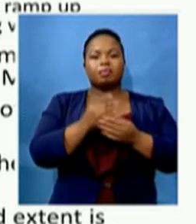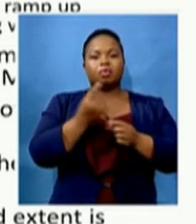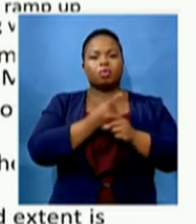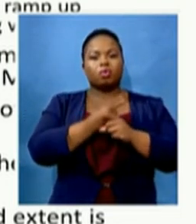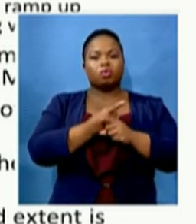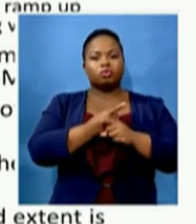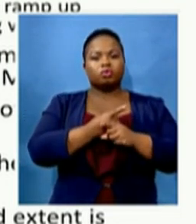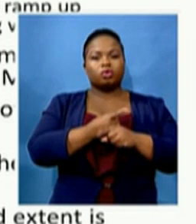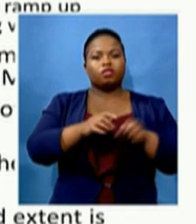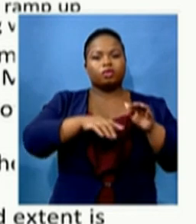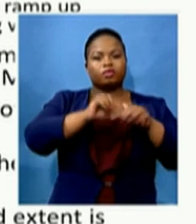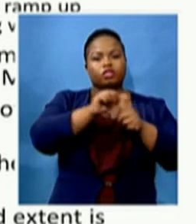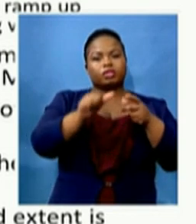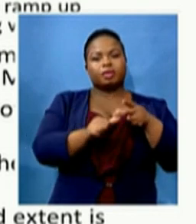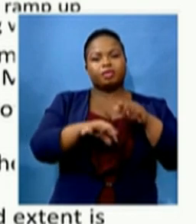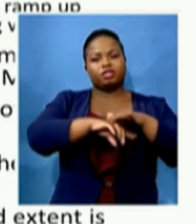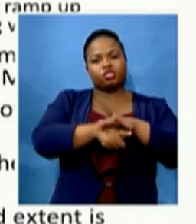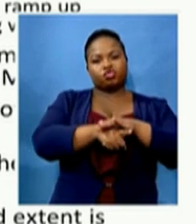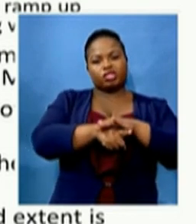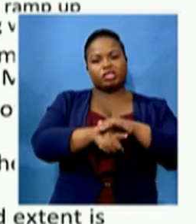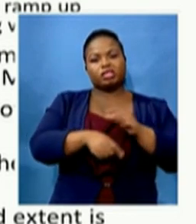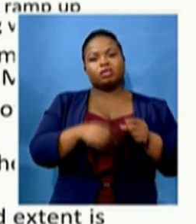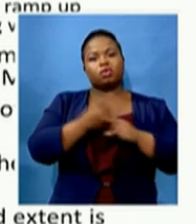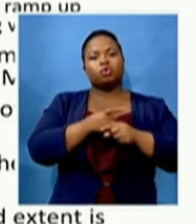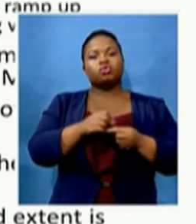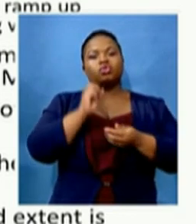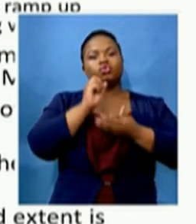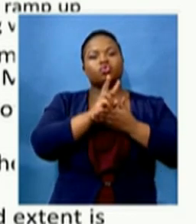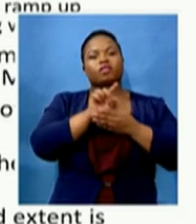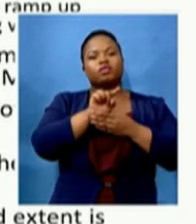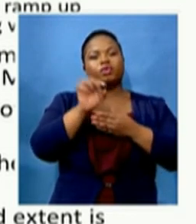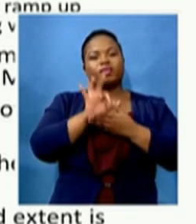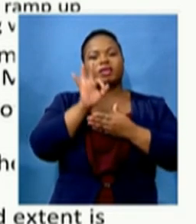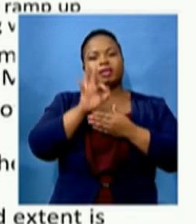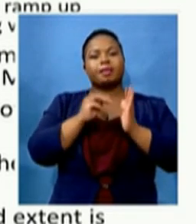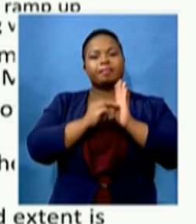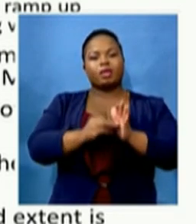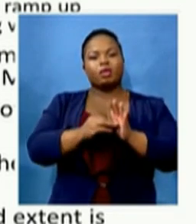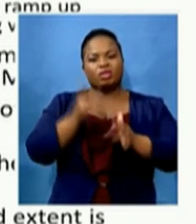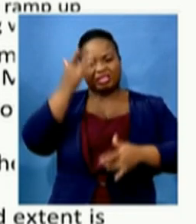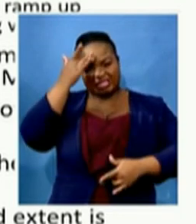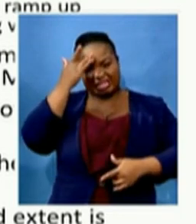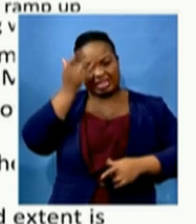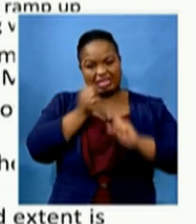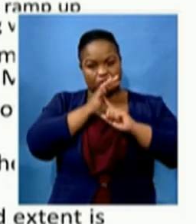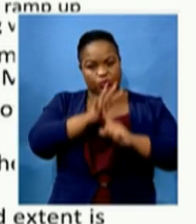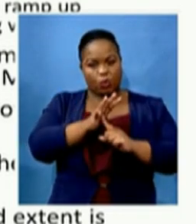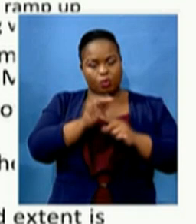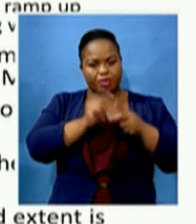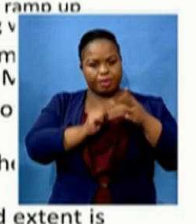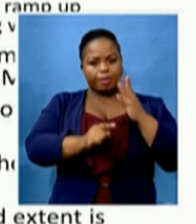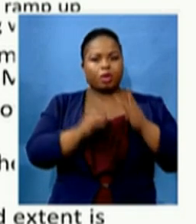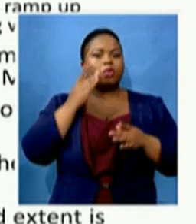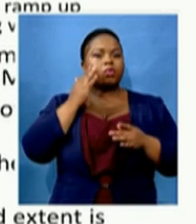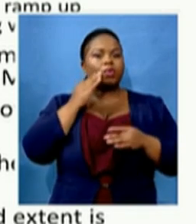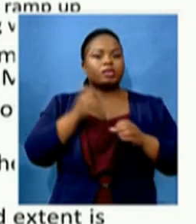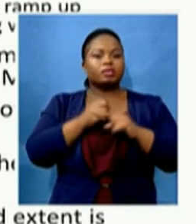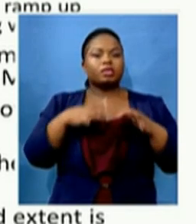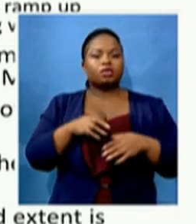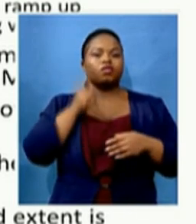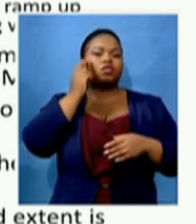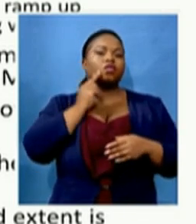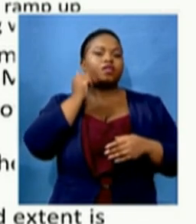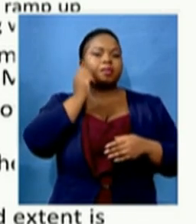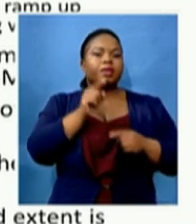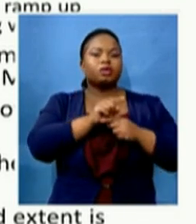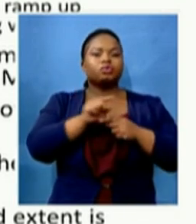13 million symptomatic cases are projected by the beginning of November, with between 475 and 680,000